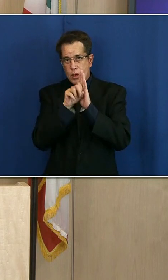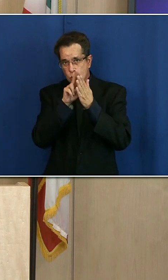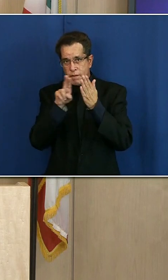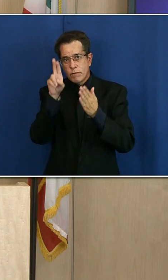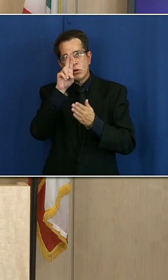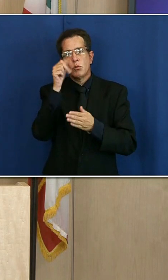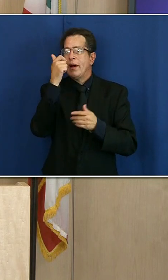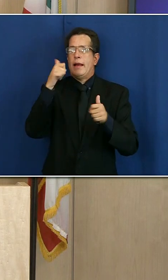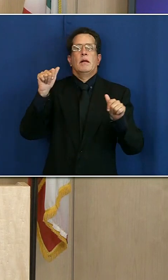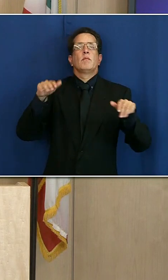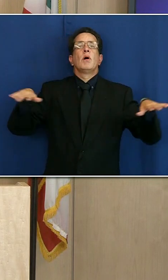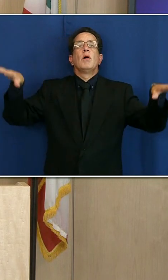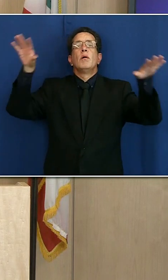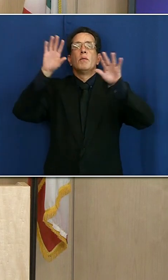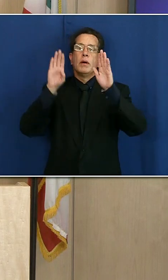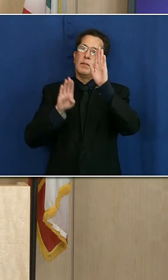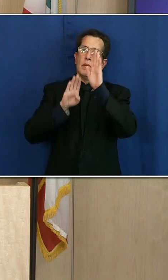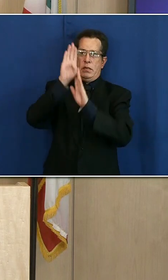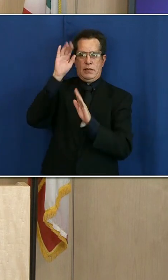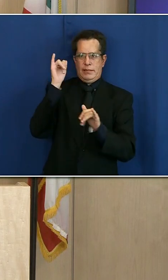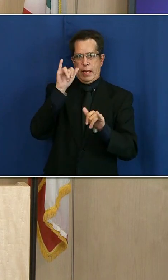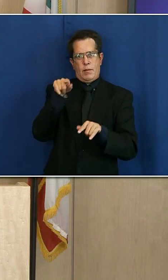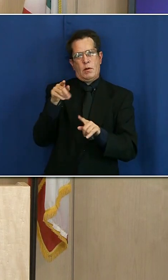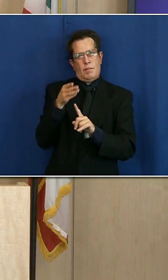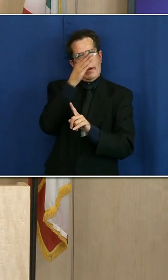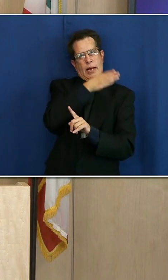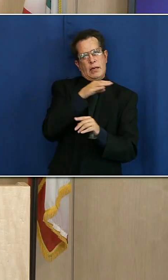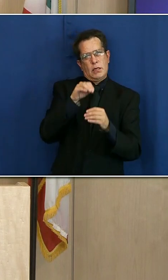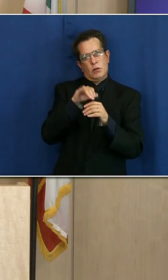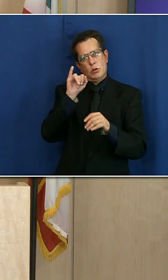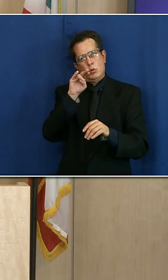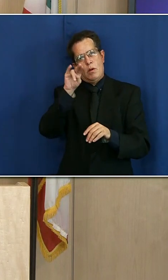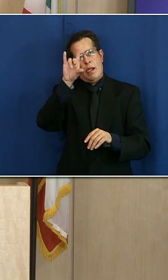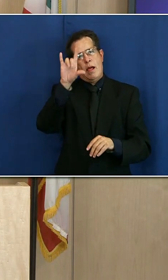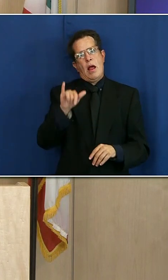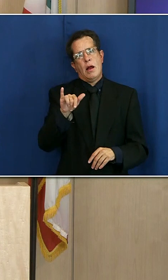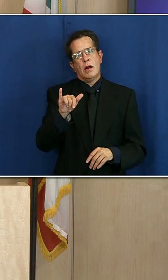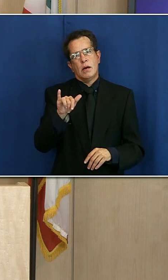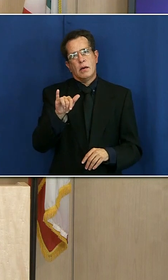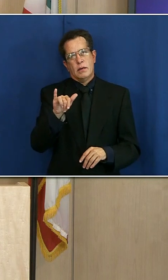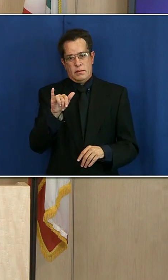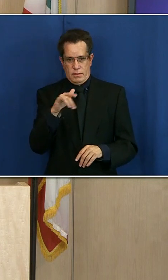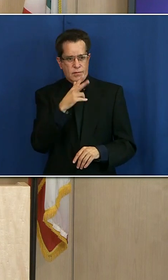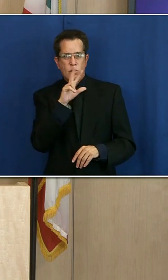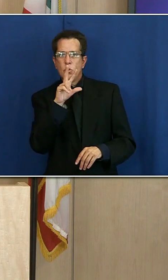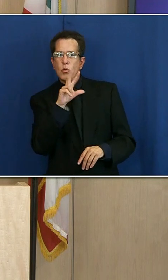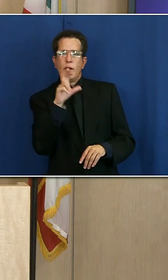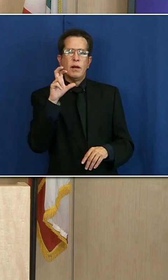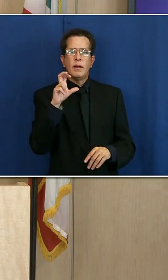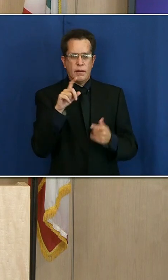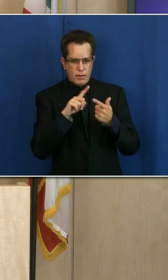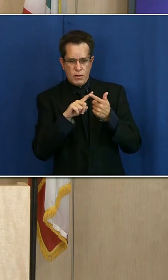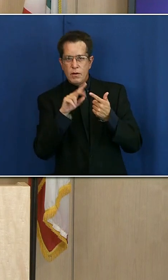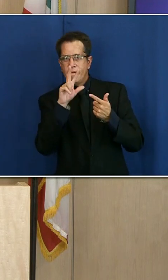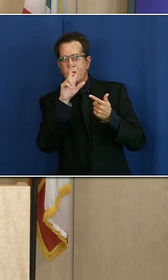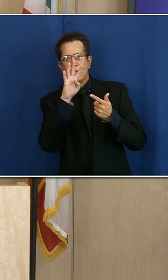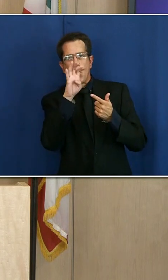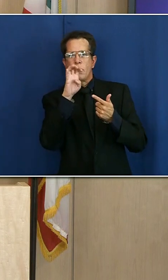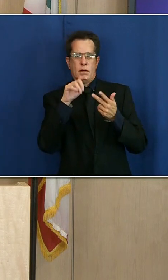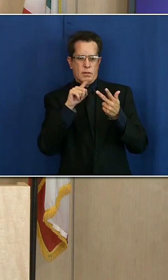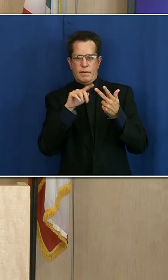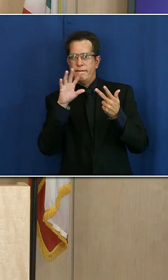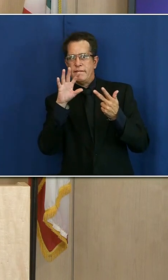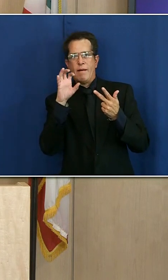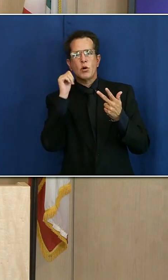to a point that we were seeing in July, where we have 300, 400, 500 daily cases.